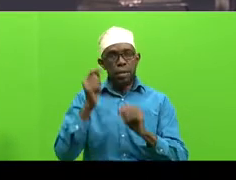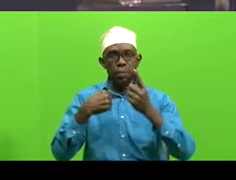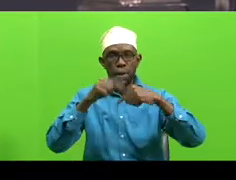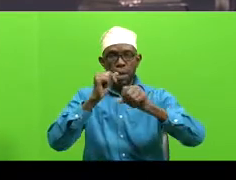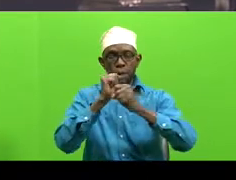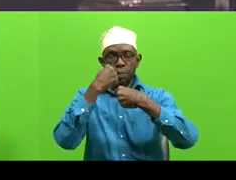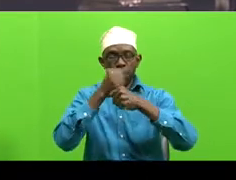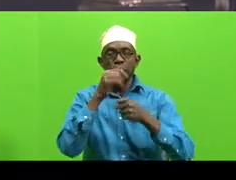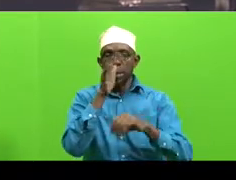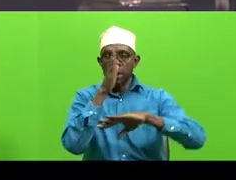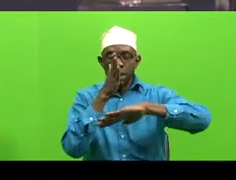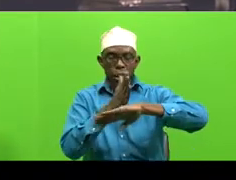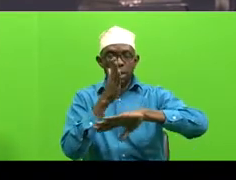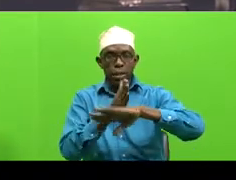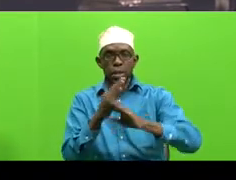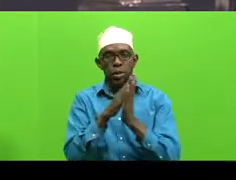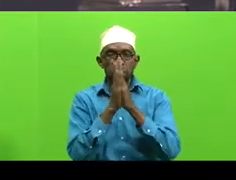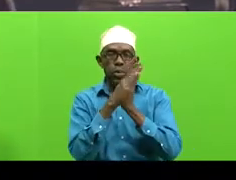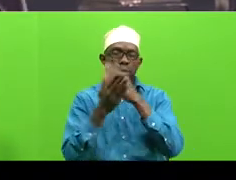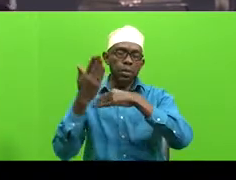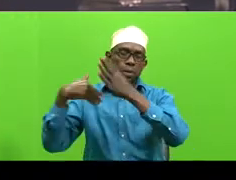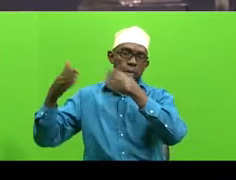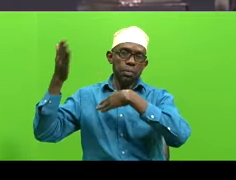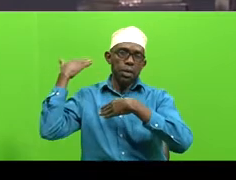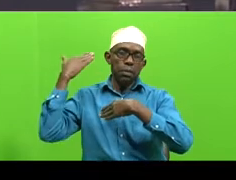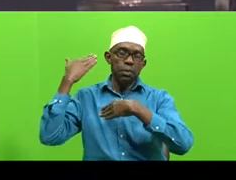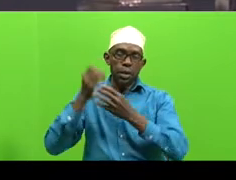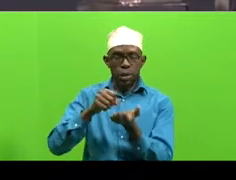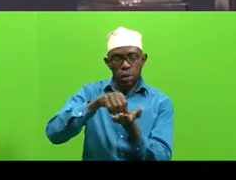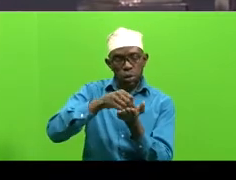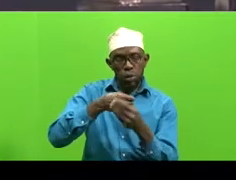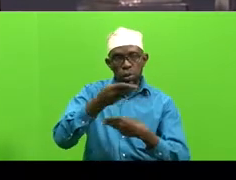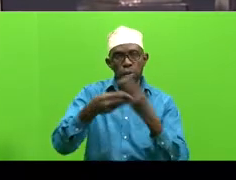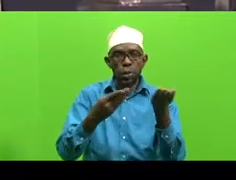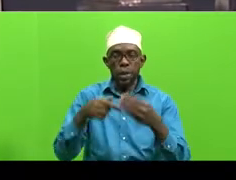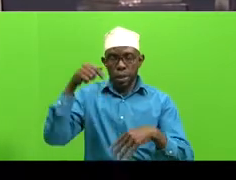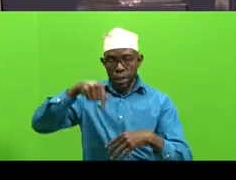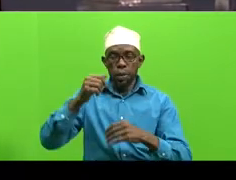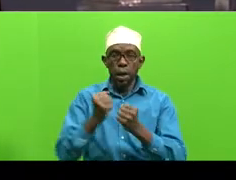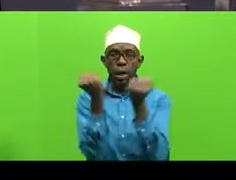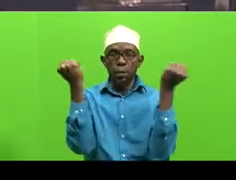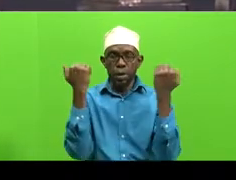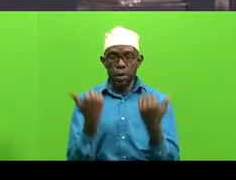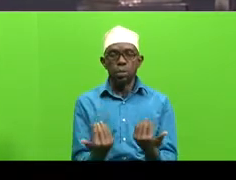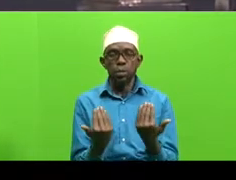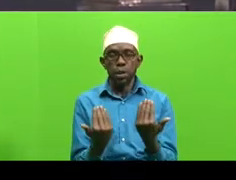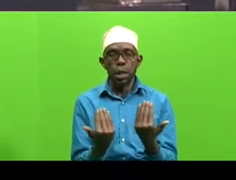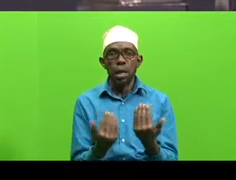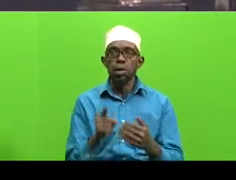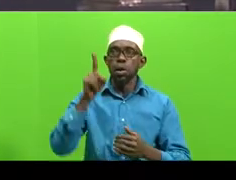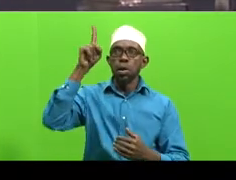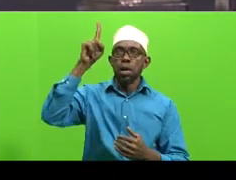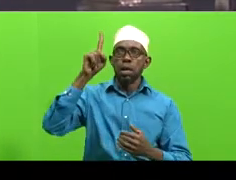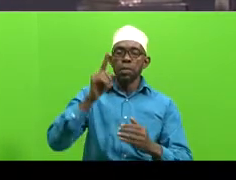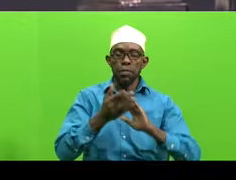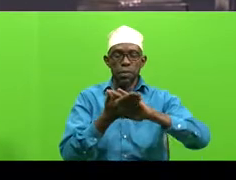of some story that was a long time back, and they sold it as though it was a current affair. May Allah subhanahu wa